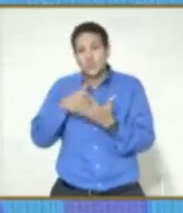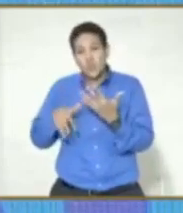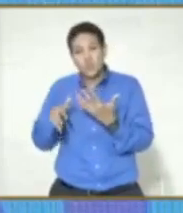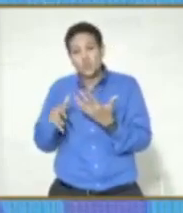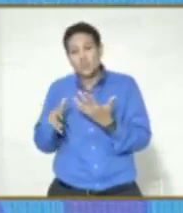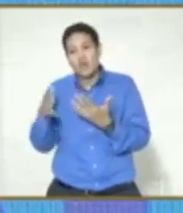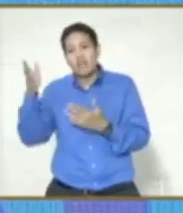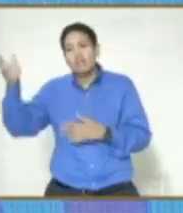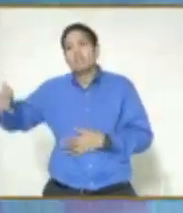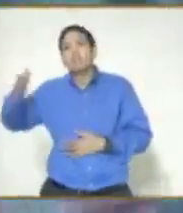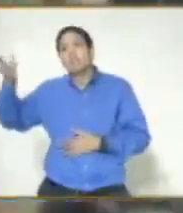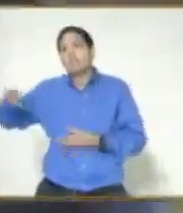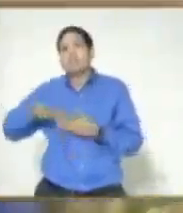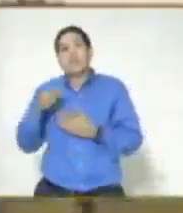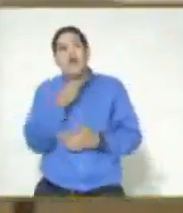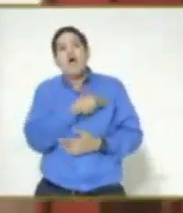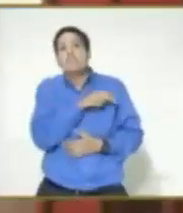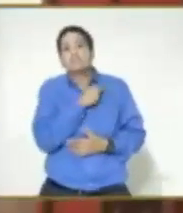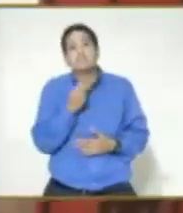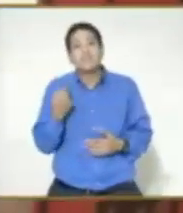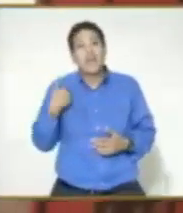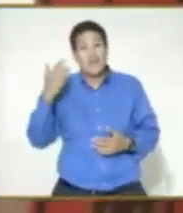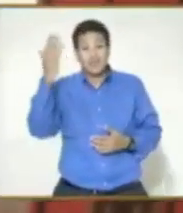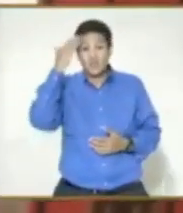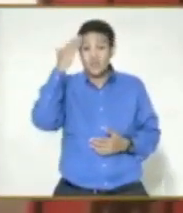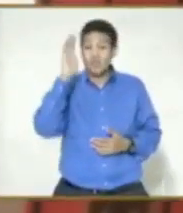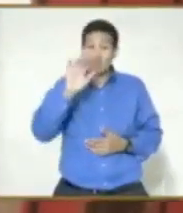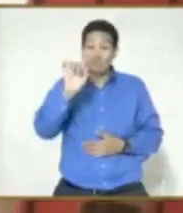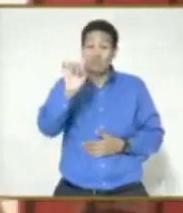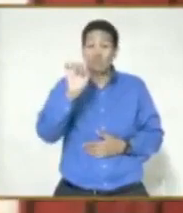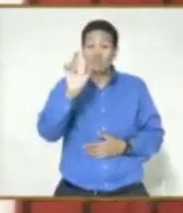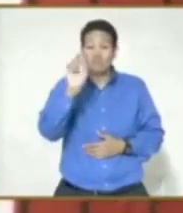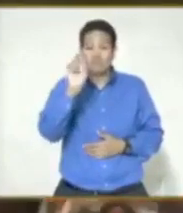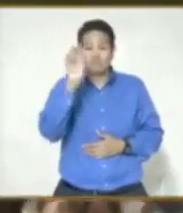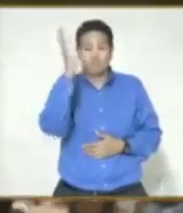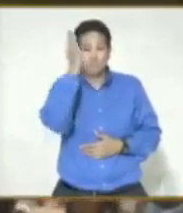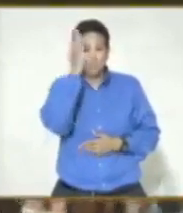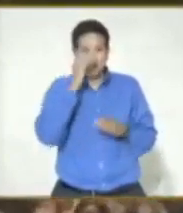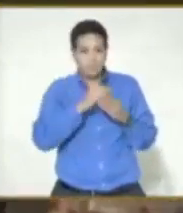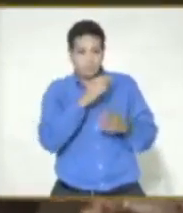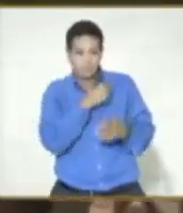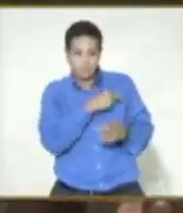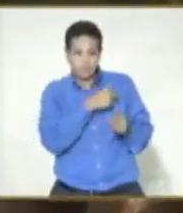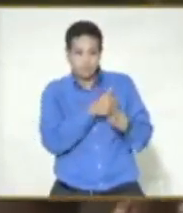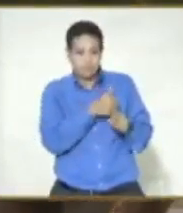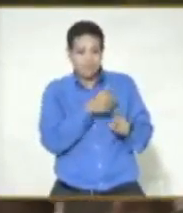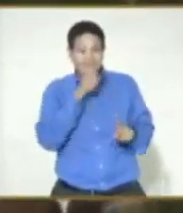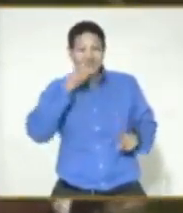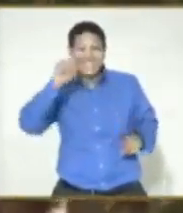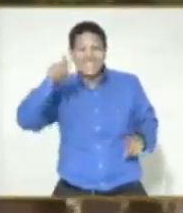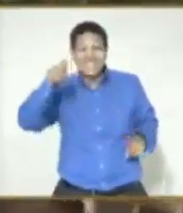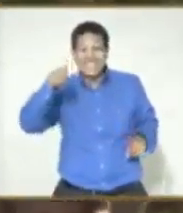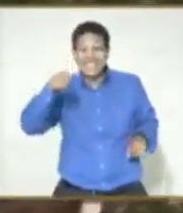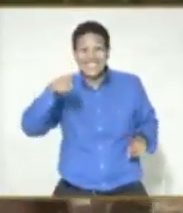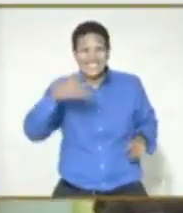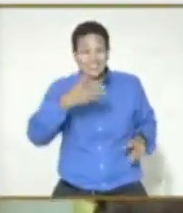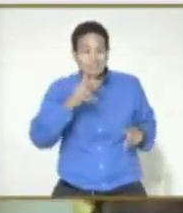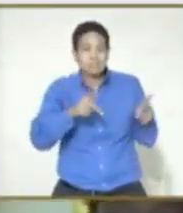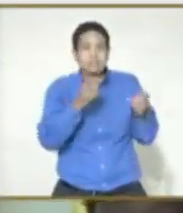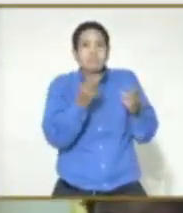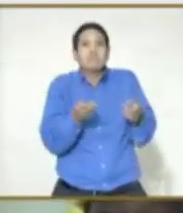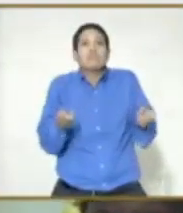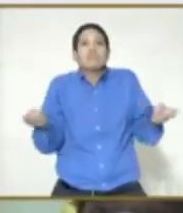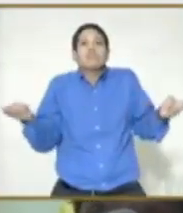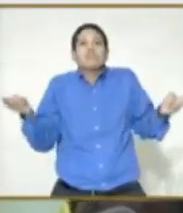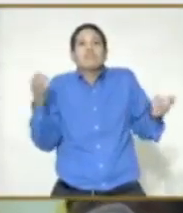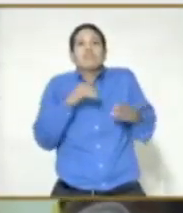hospitals. I understand that there are some 130 beds that are badly in need, that persons have